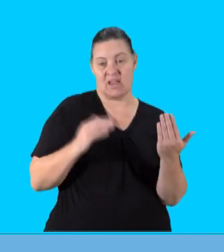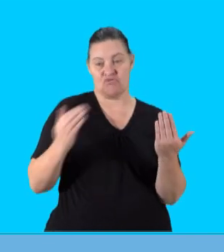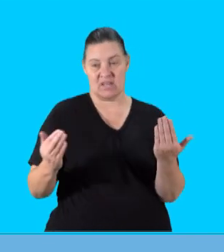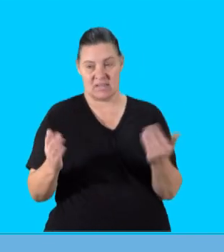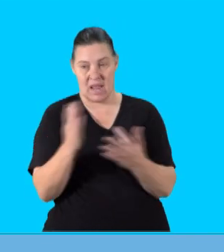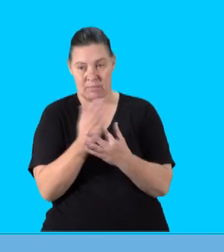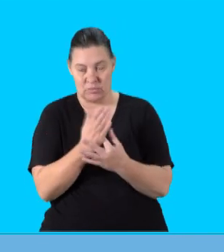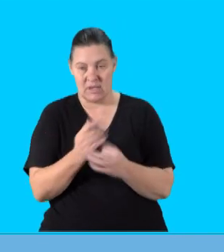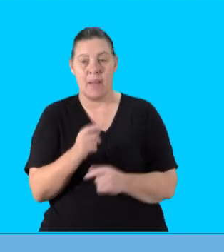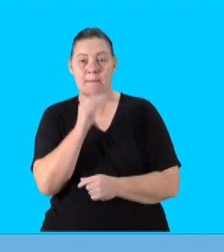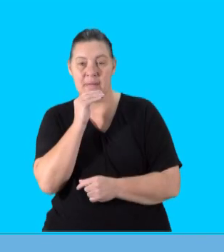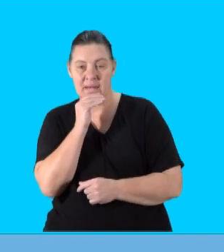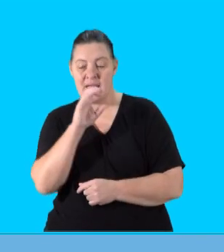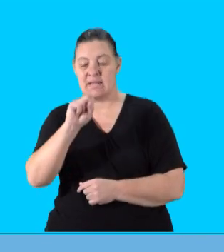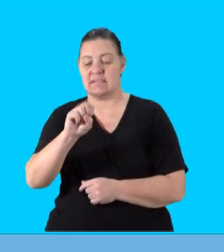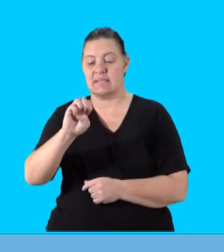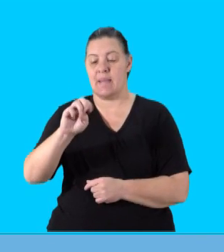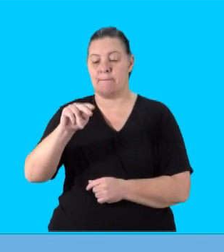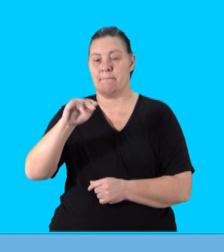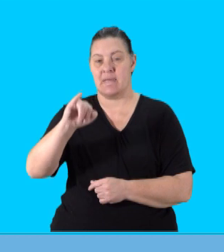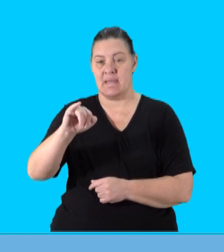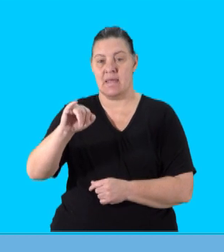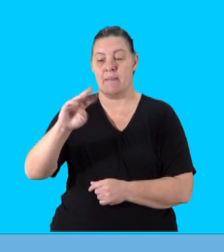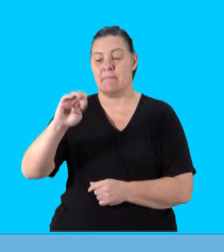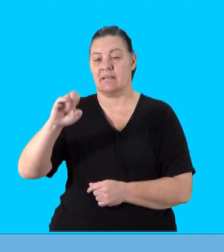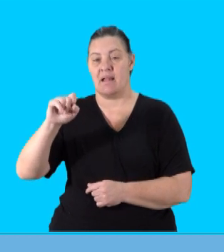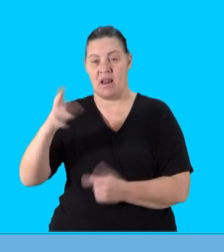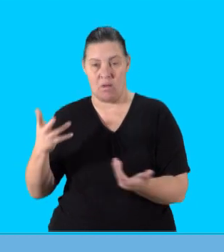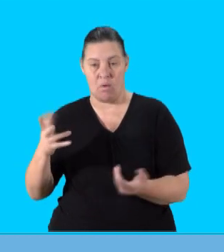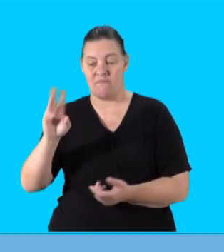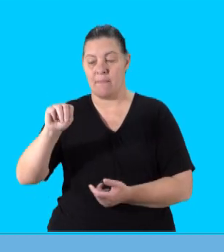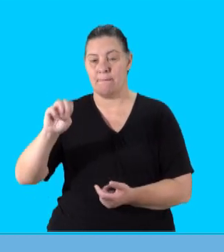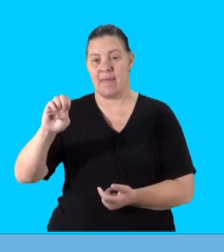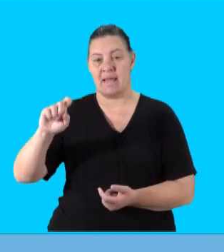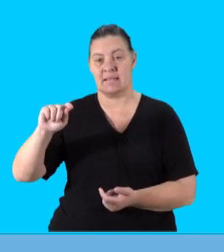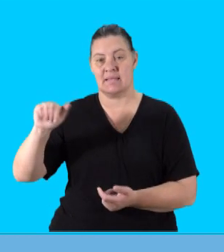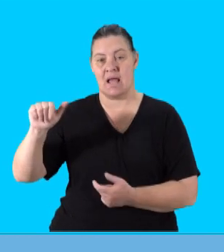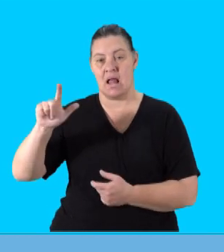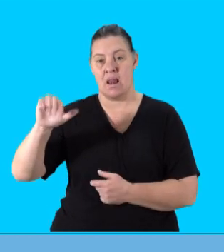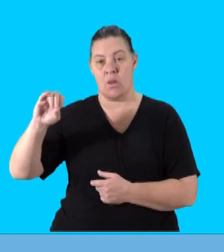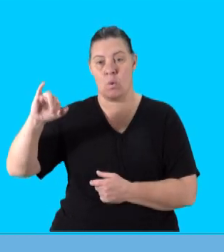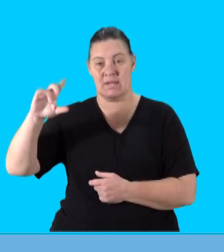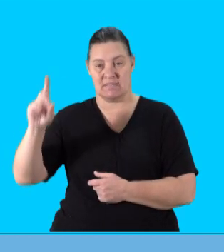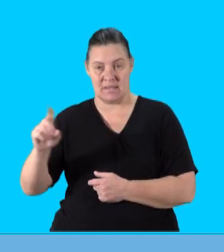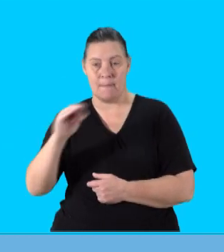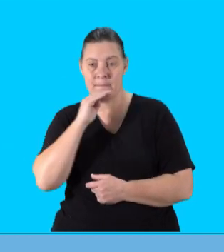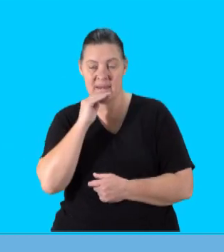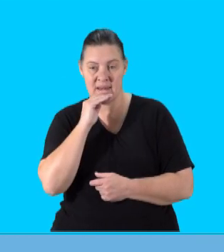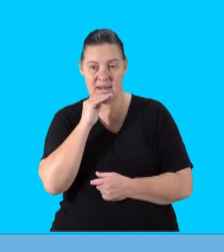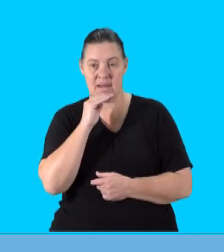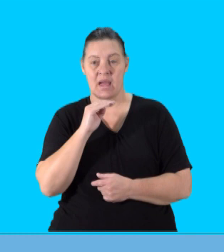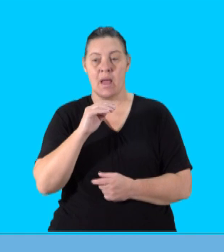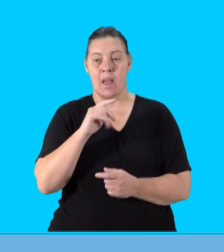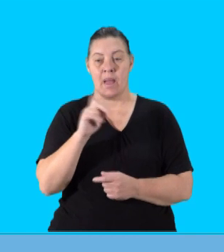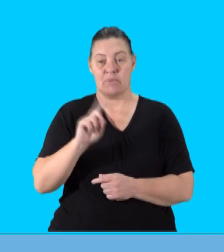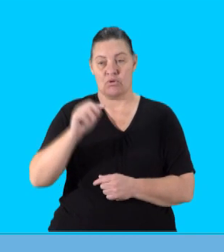side and the right-hand side. So therefore, it is a semi-metal or a metalloid. So B is there. It's in period